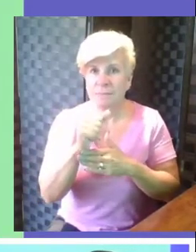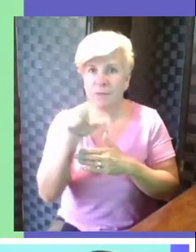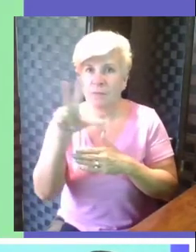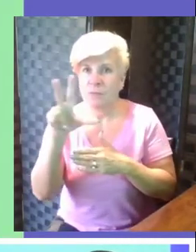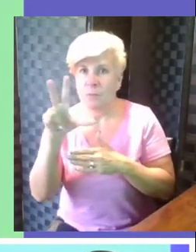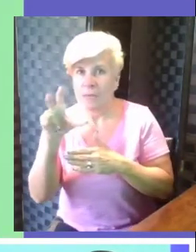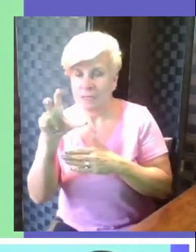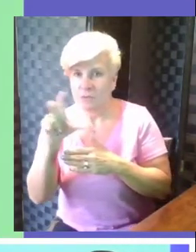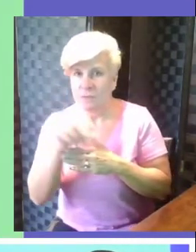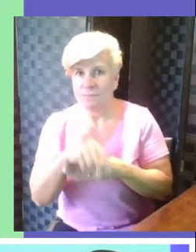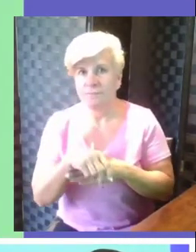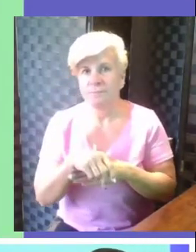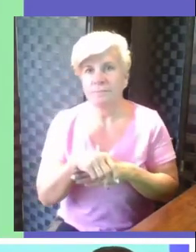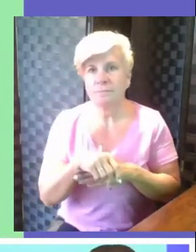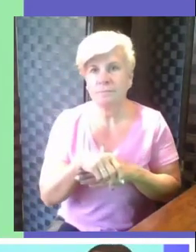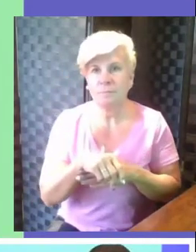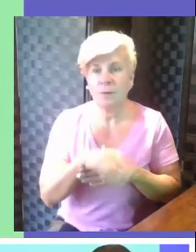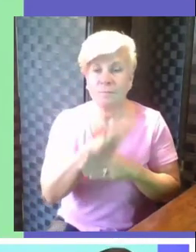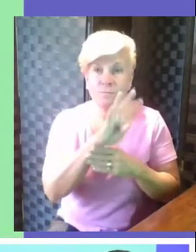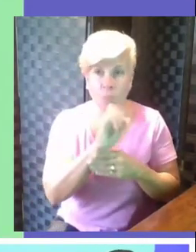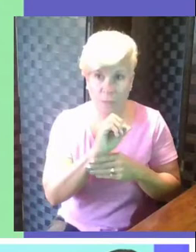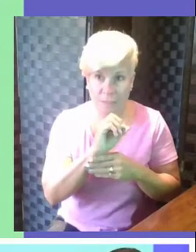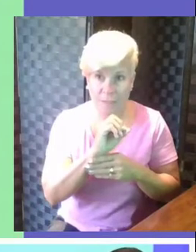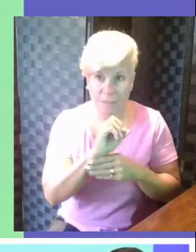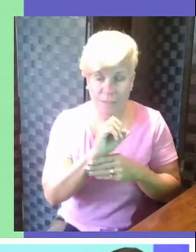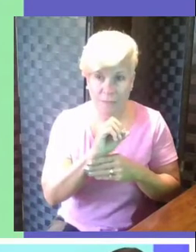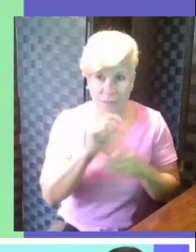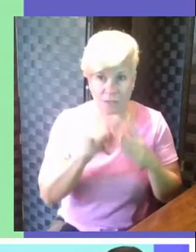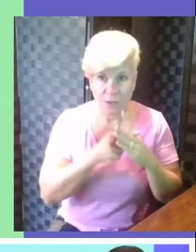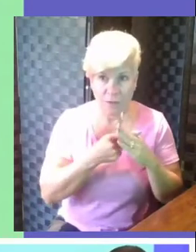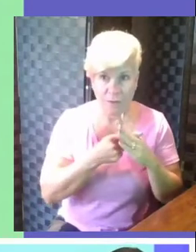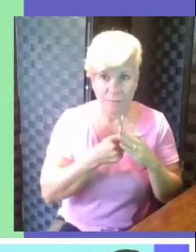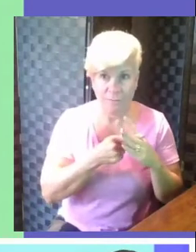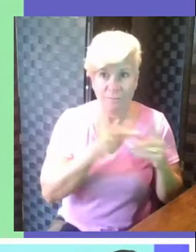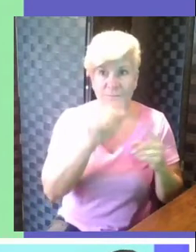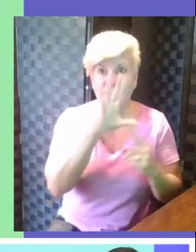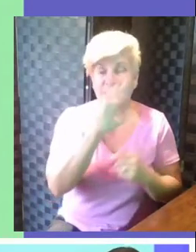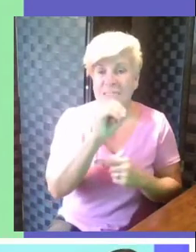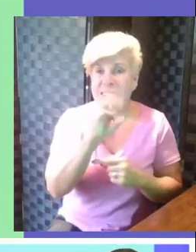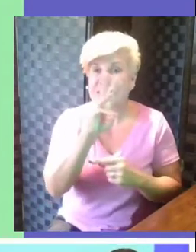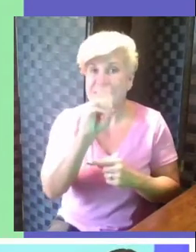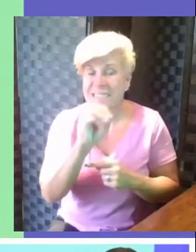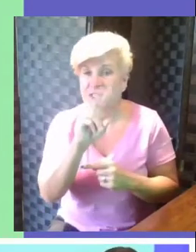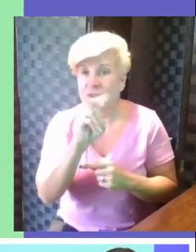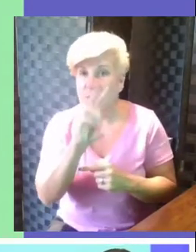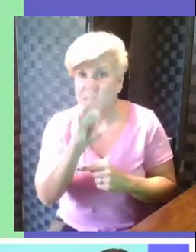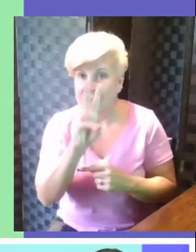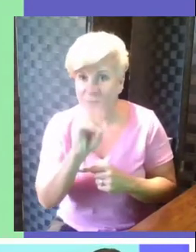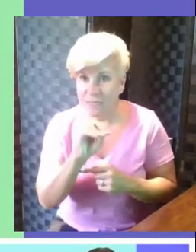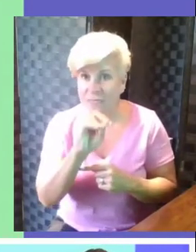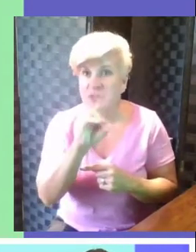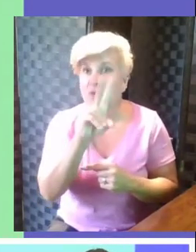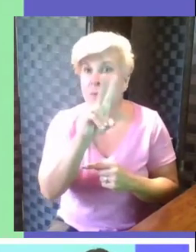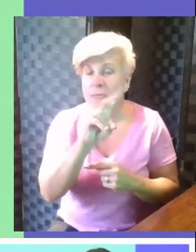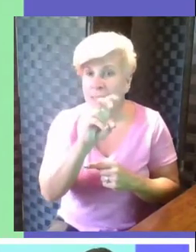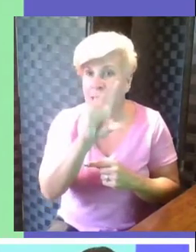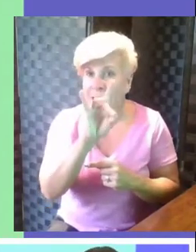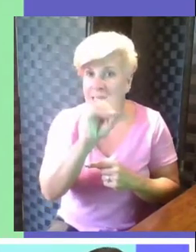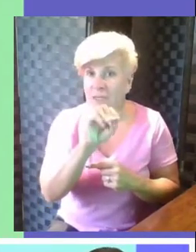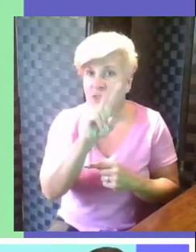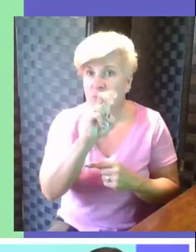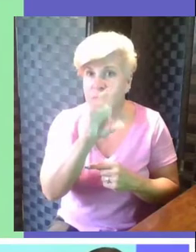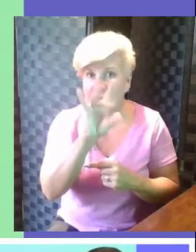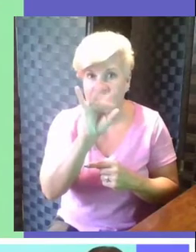to 300. So 240 is where I'm starting. So 250, 260, 270,